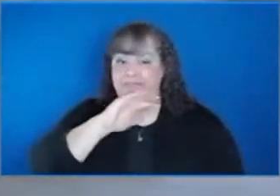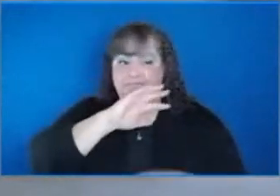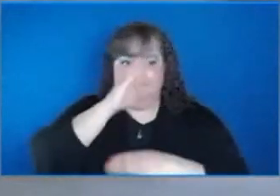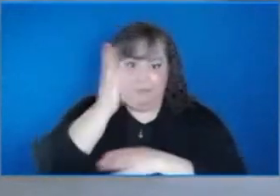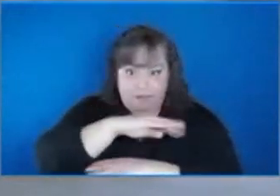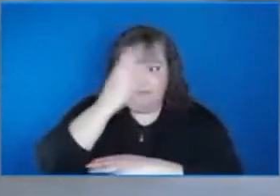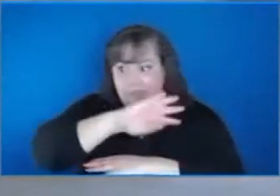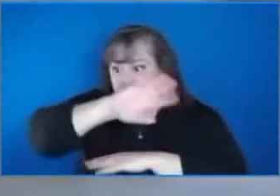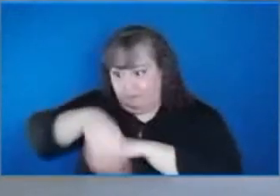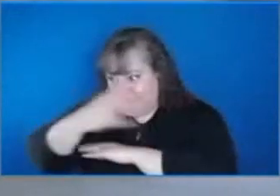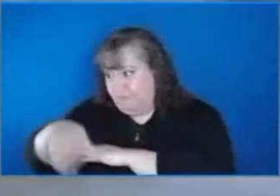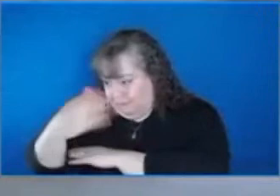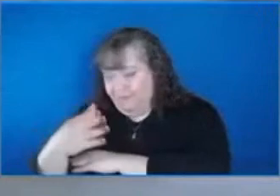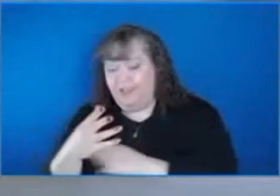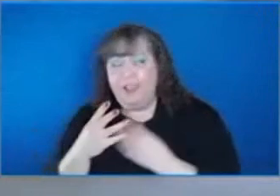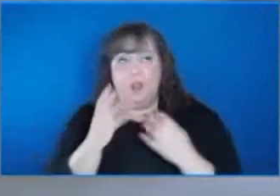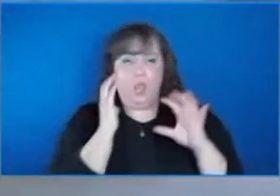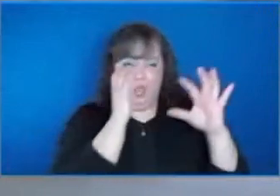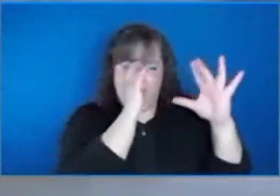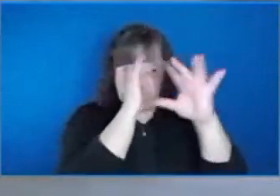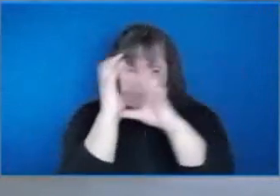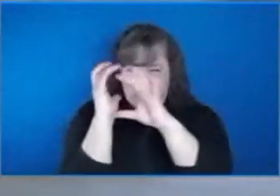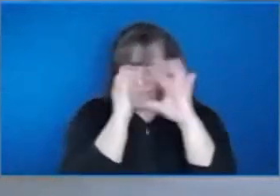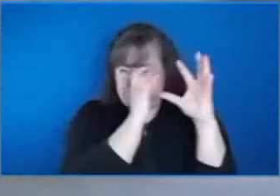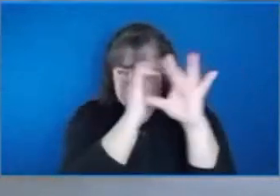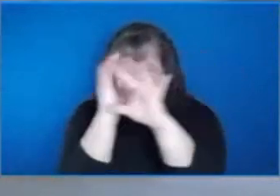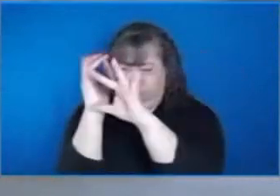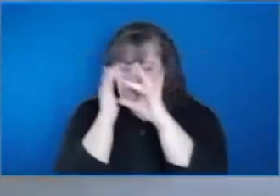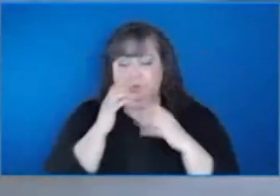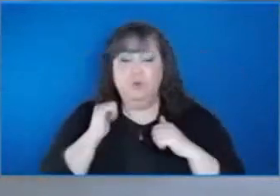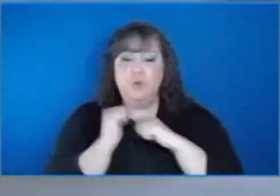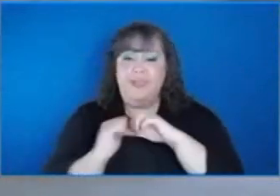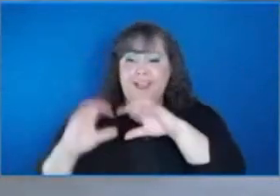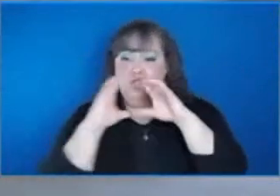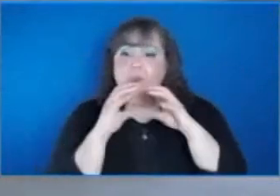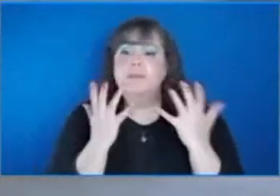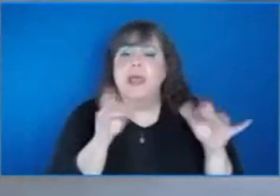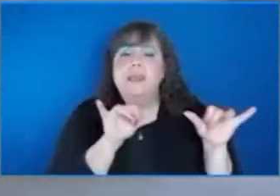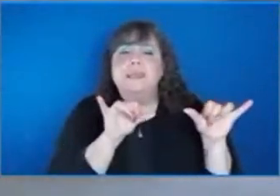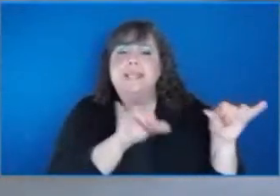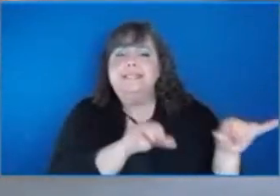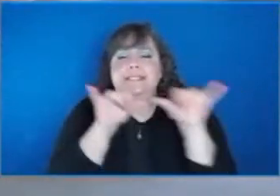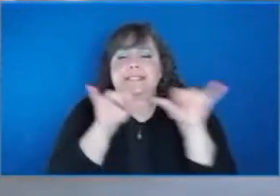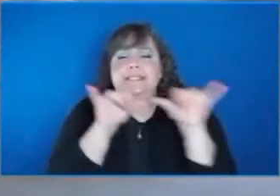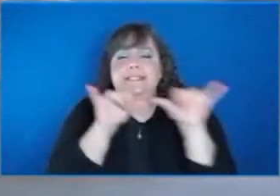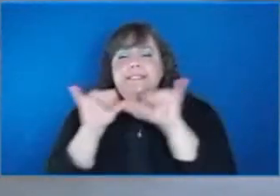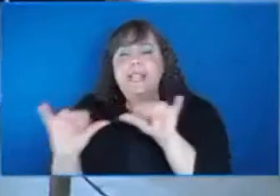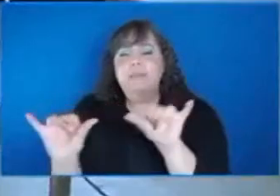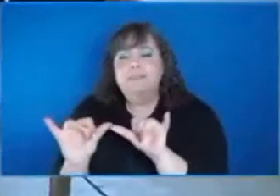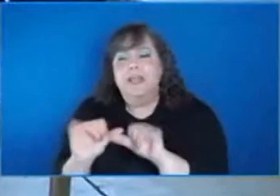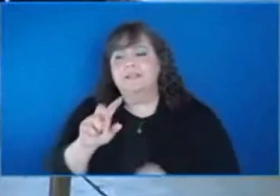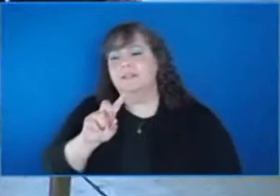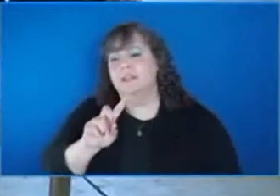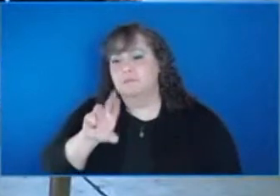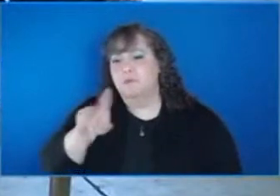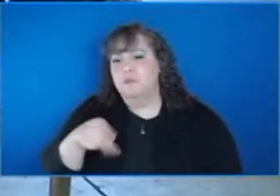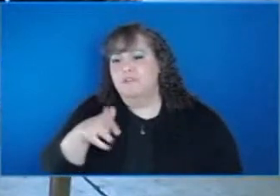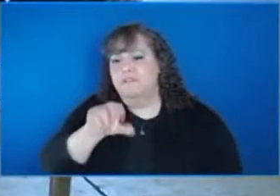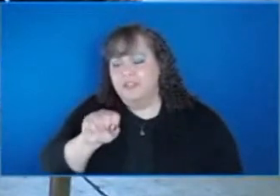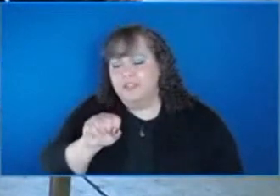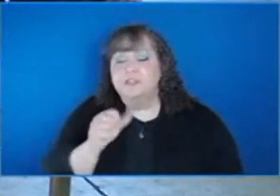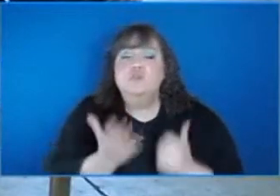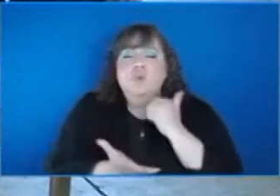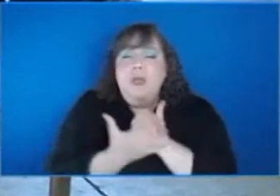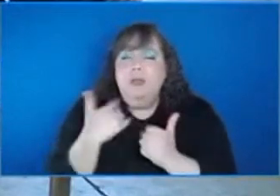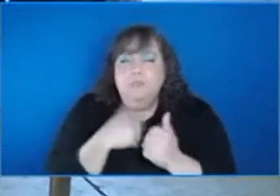looking for these asteroids, essentially the same size as Dimorphos, helping us better understand what the potential threats